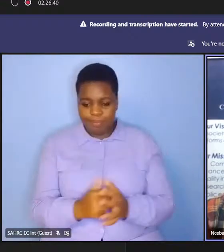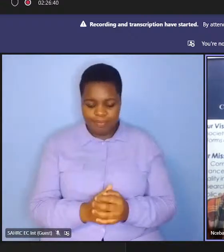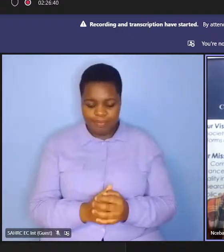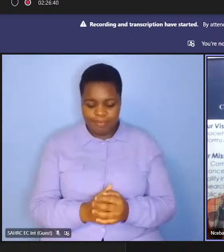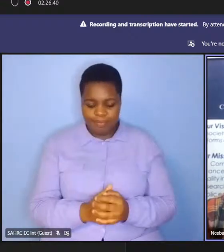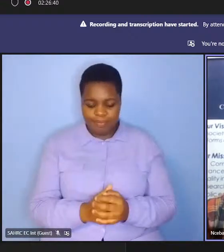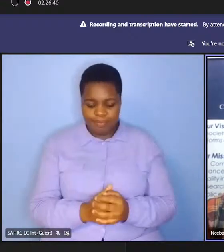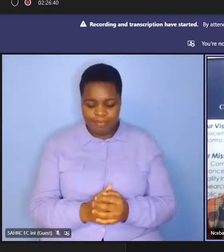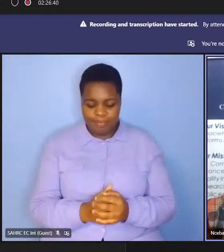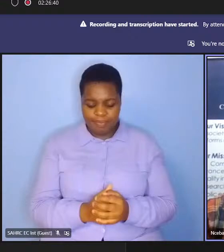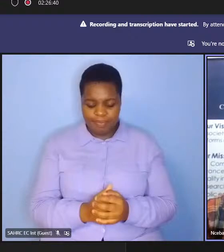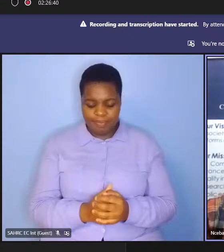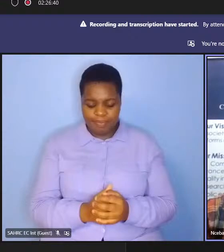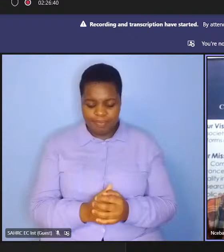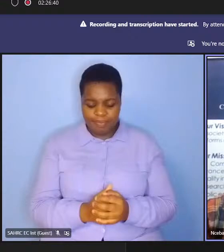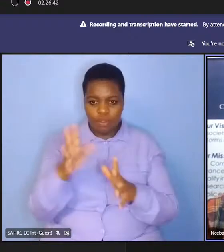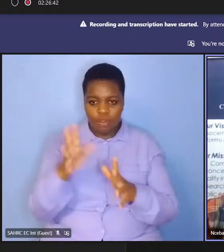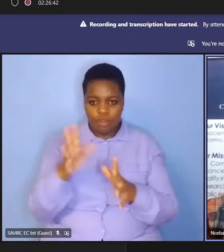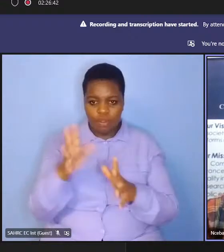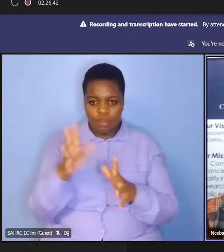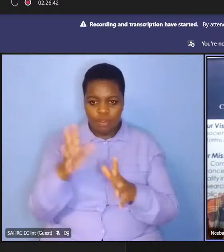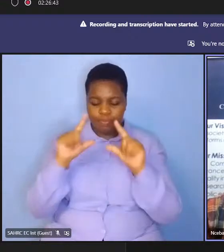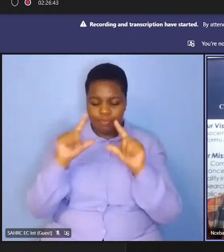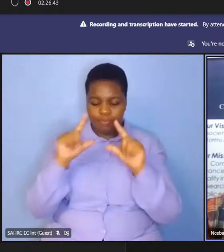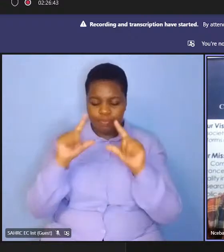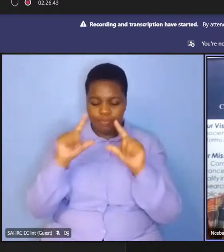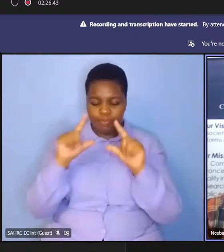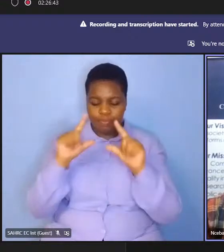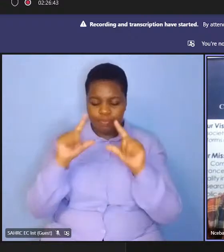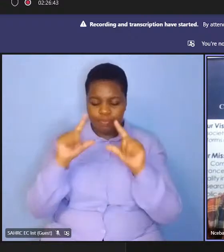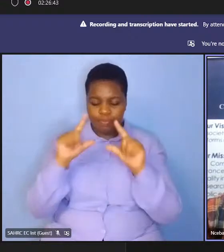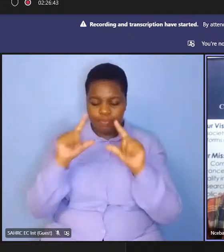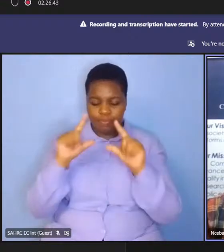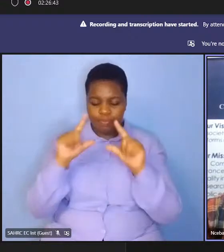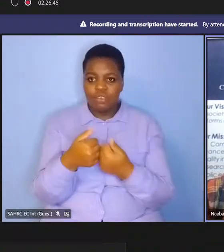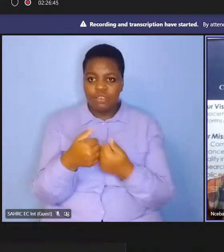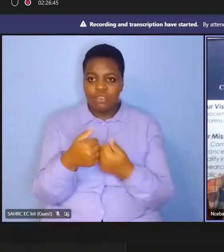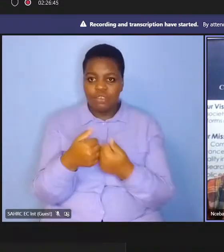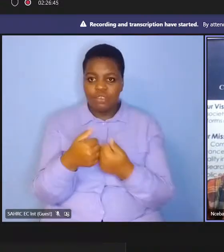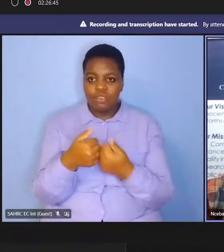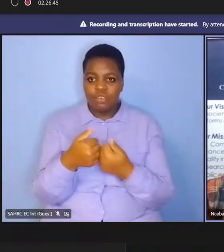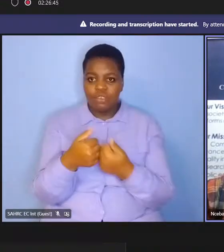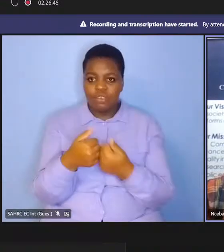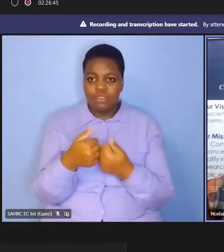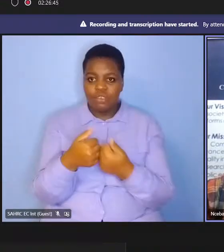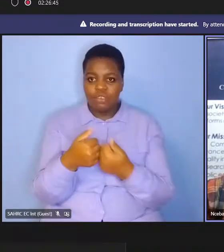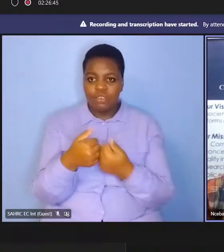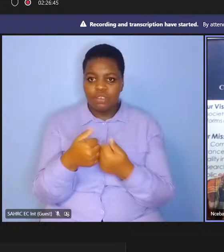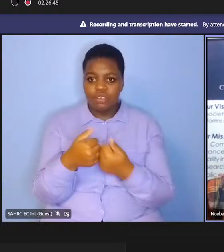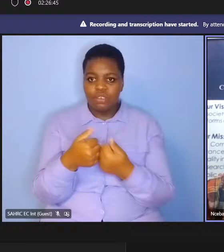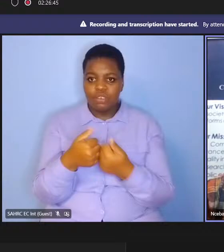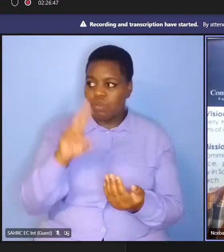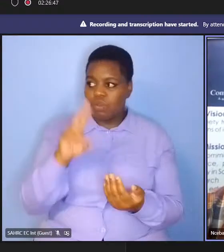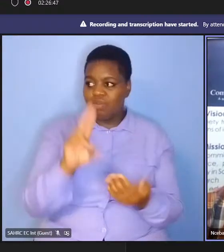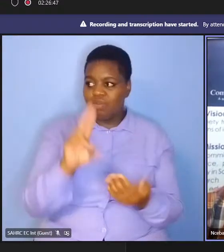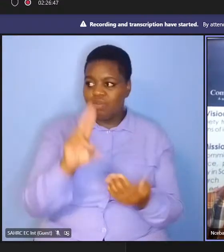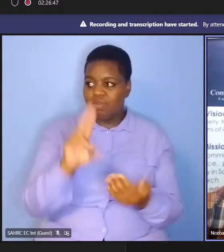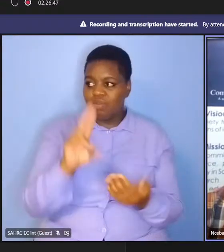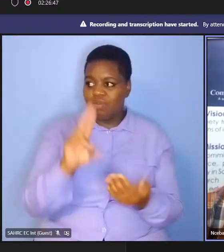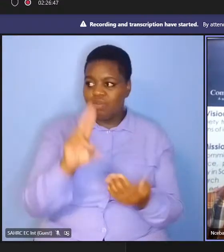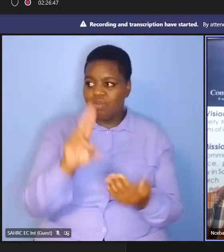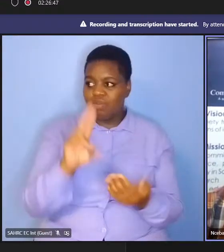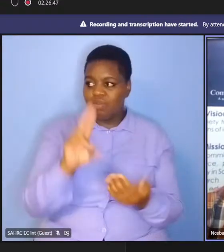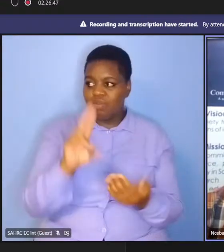And I'll also zoom in into the challenges with regards to the school uniform guidelines, as alluded by